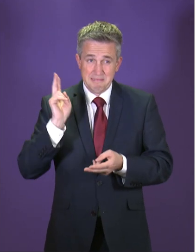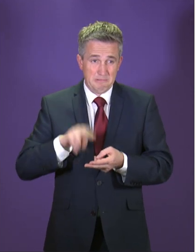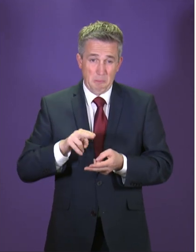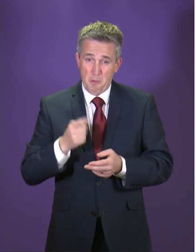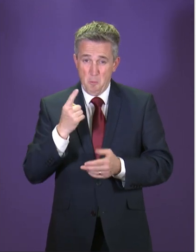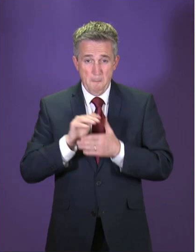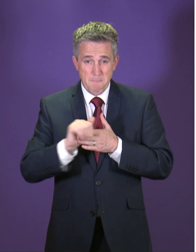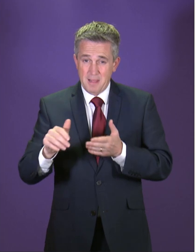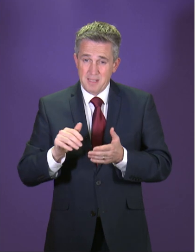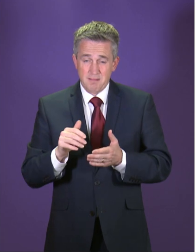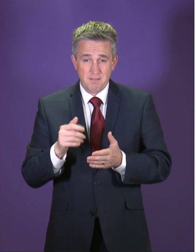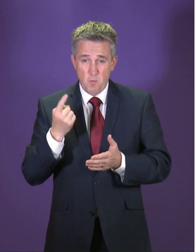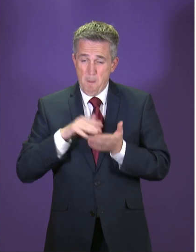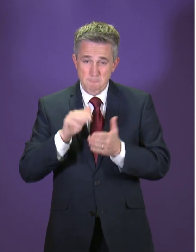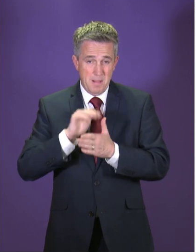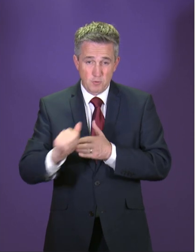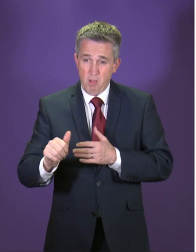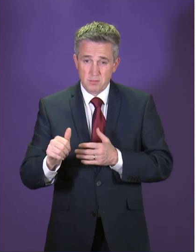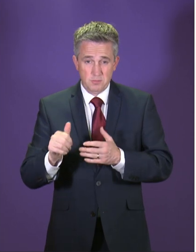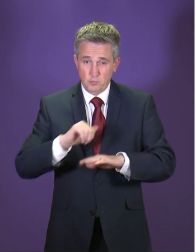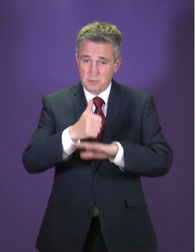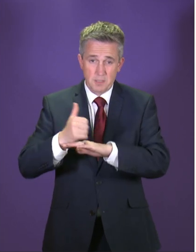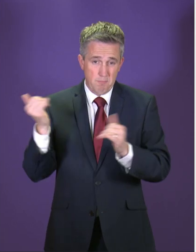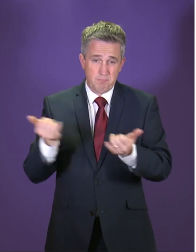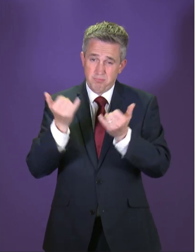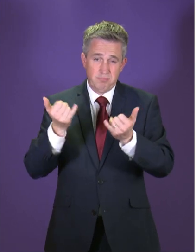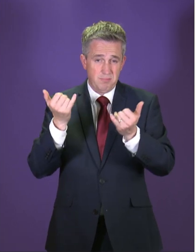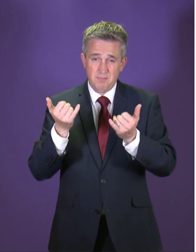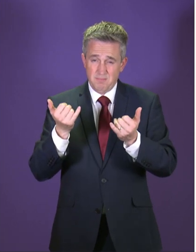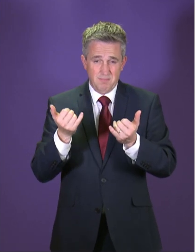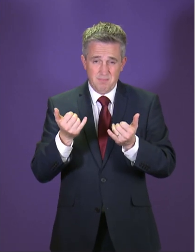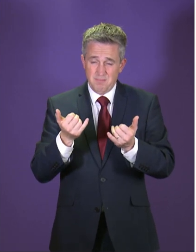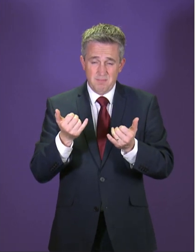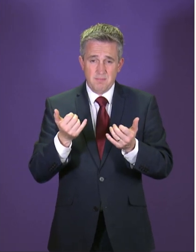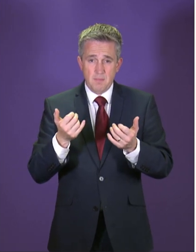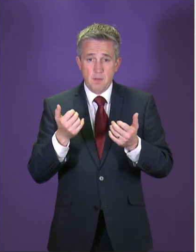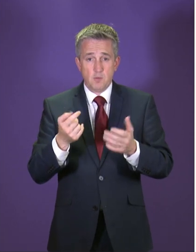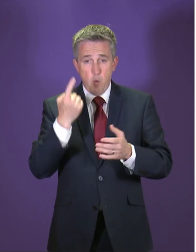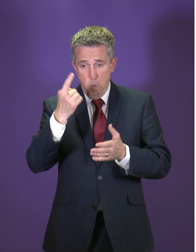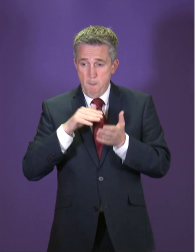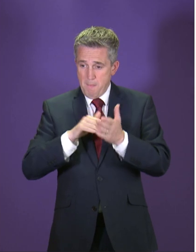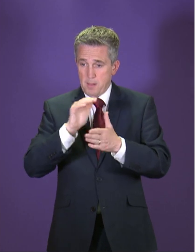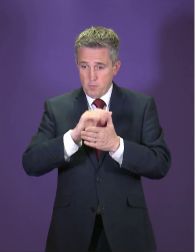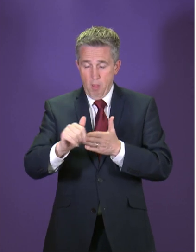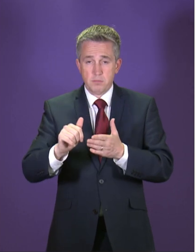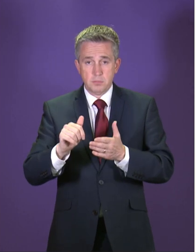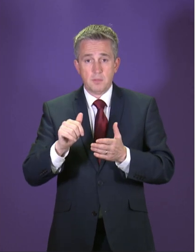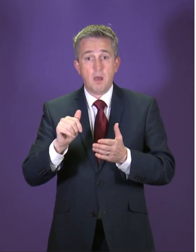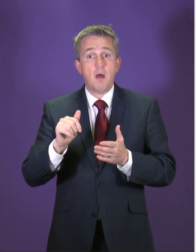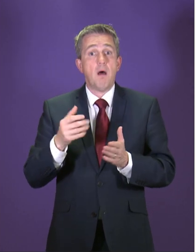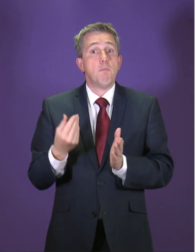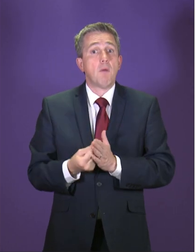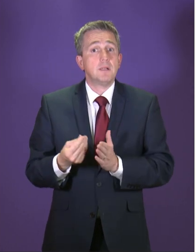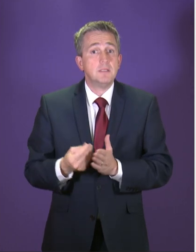it's nothing. It's almost nothing in international patterns. But it